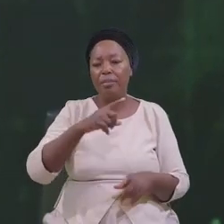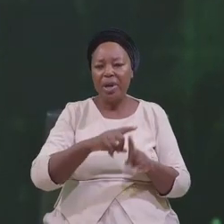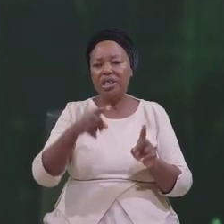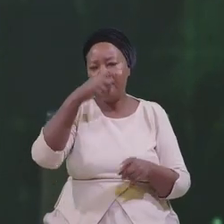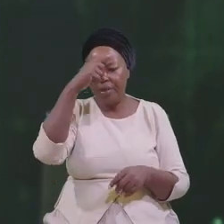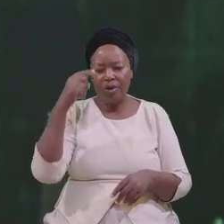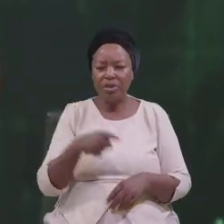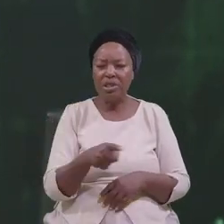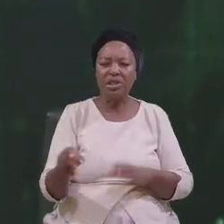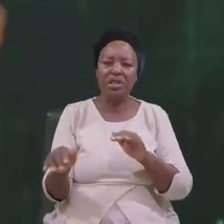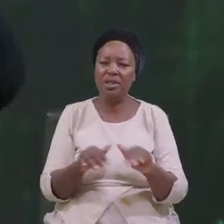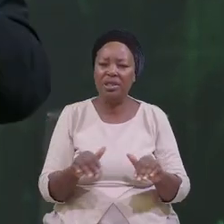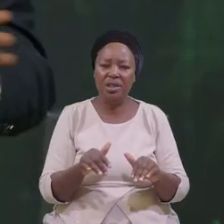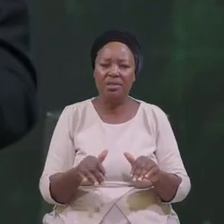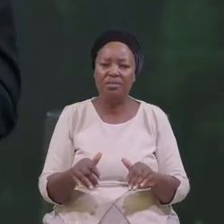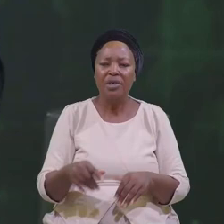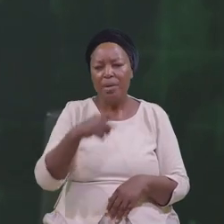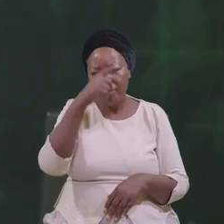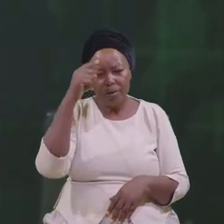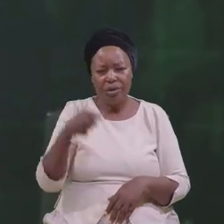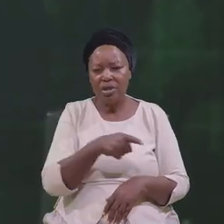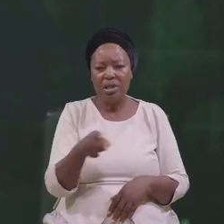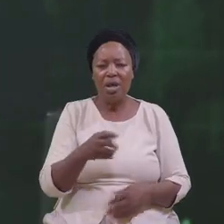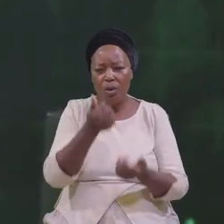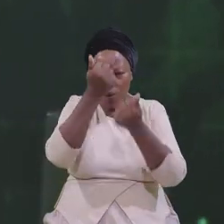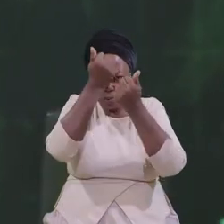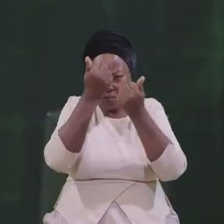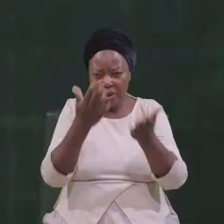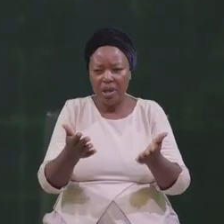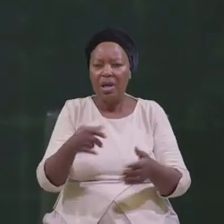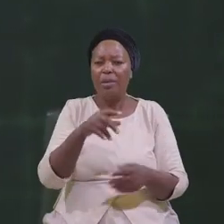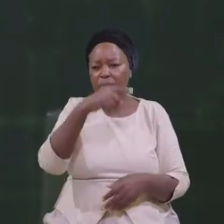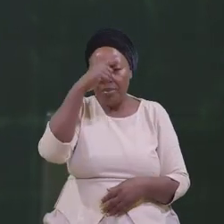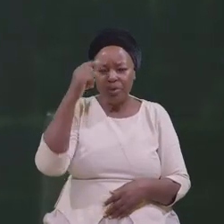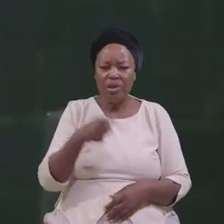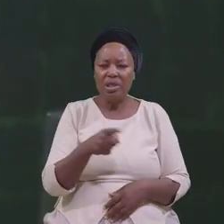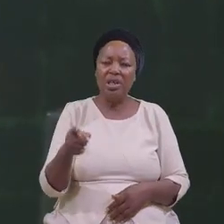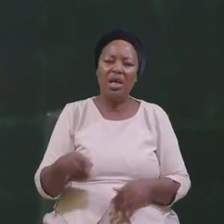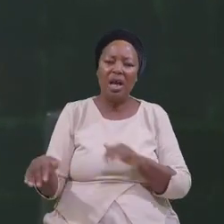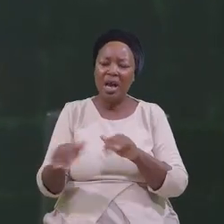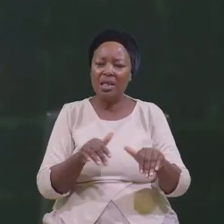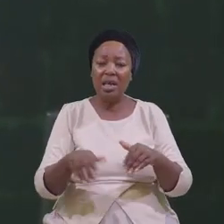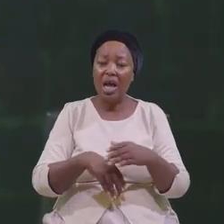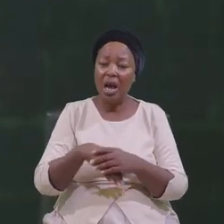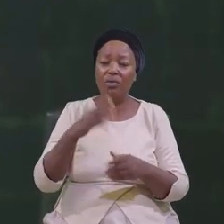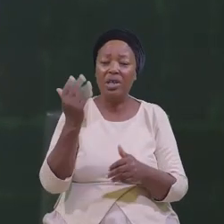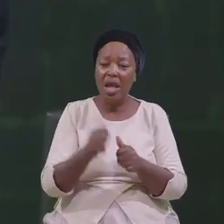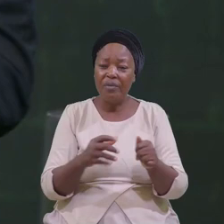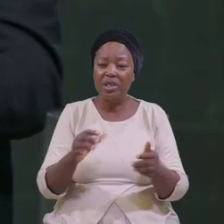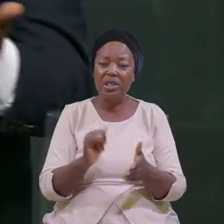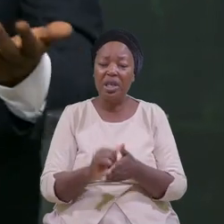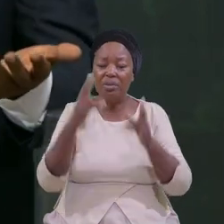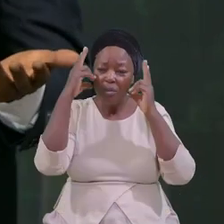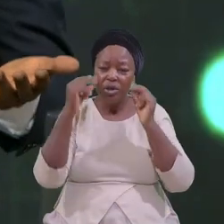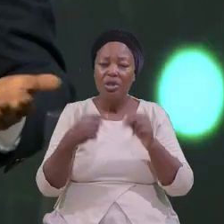they did, because they obeyed, because they acted out everything he taught